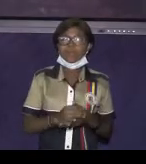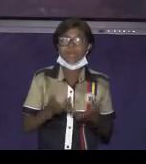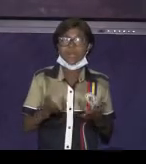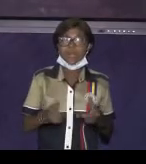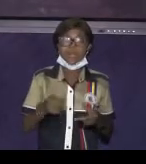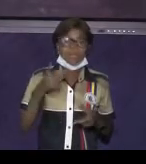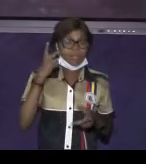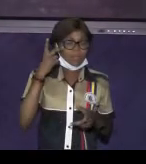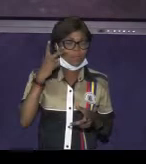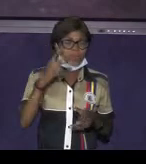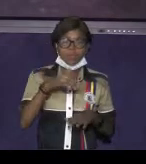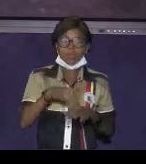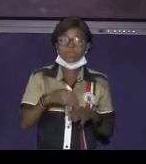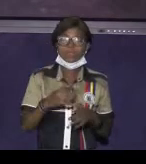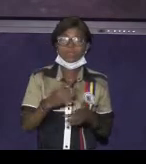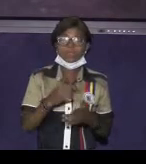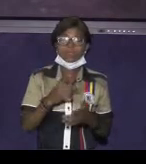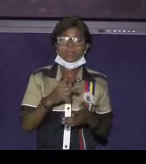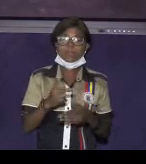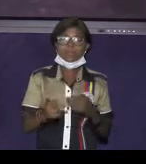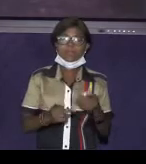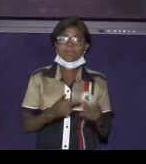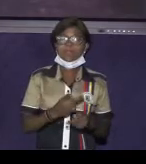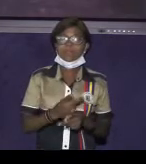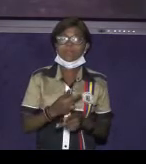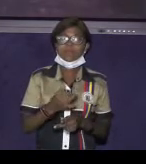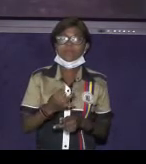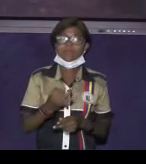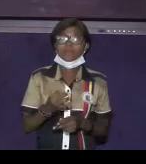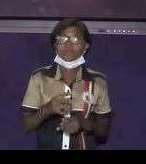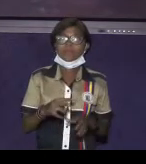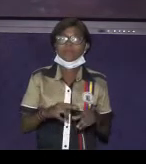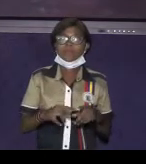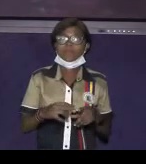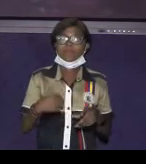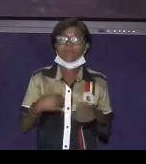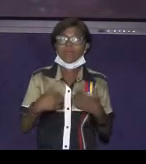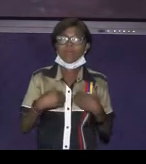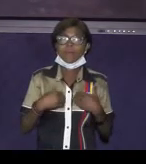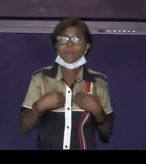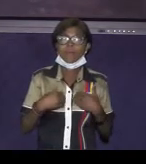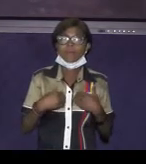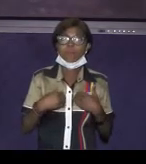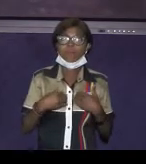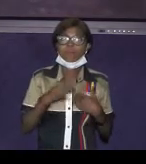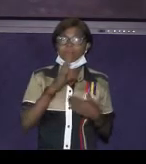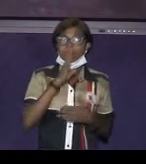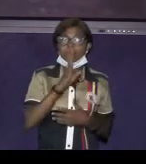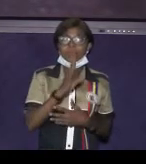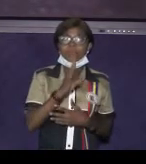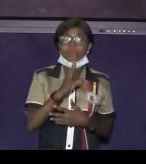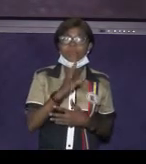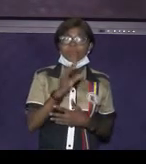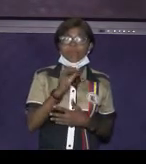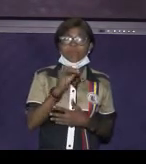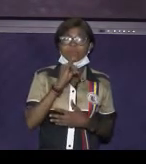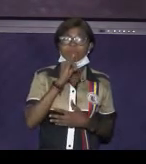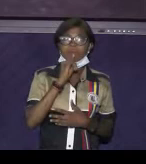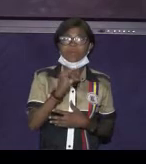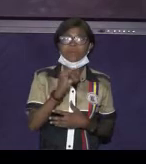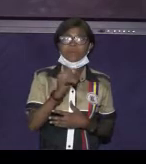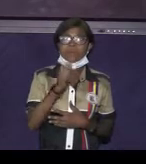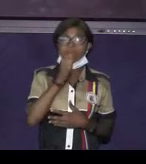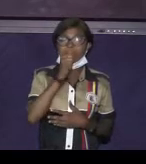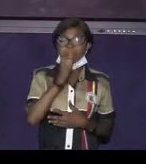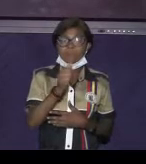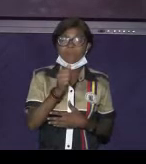Let's look at such verbs. We have be. From be we have is, I-S,